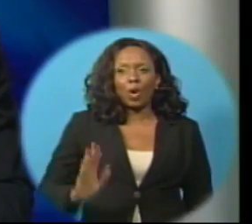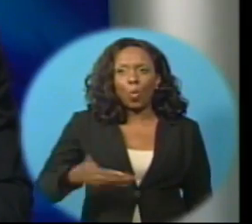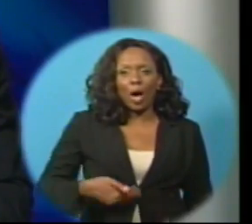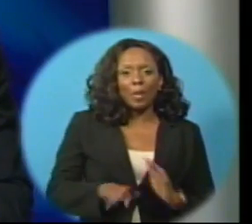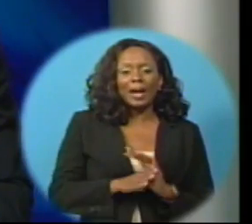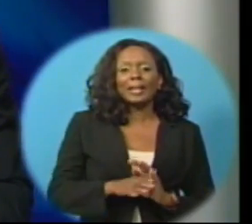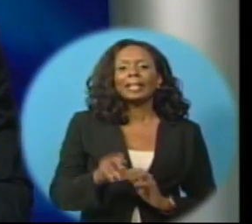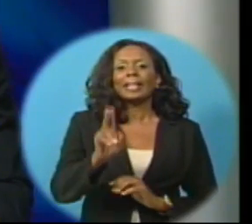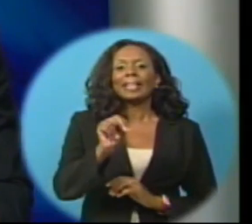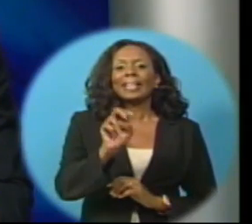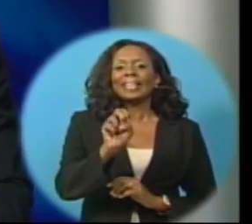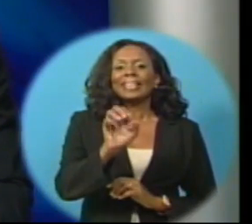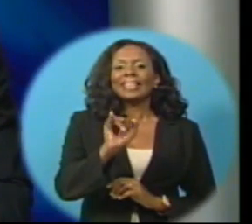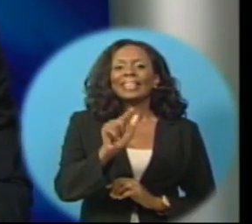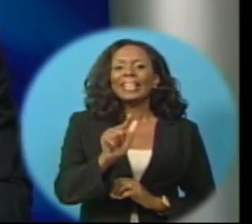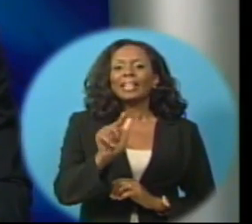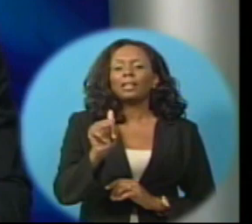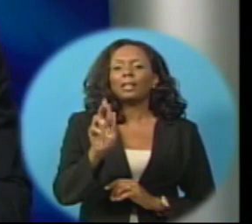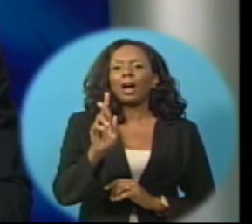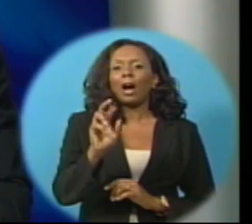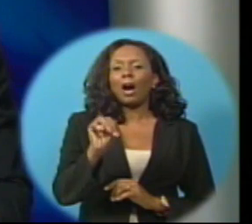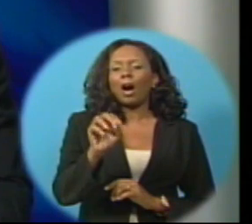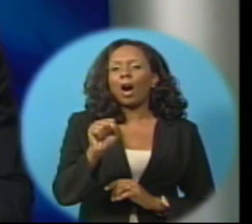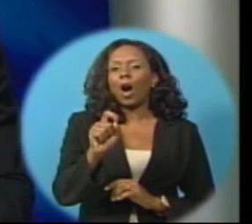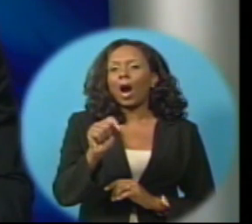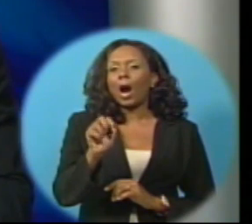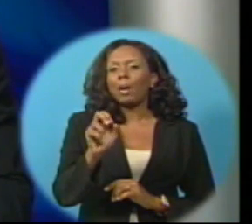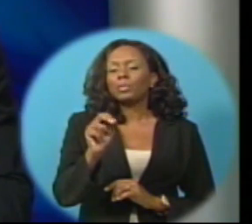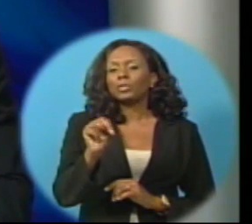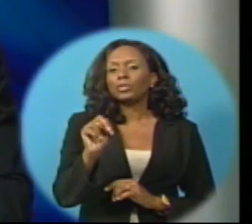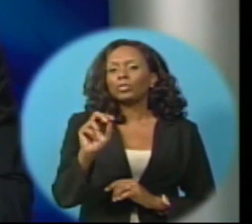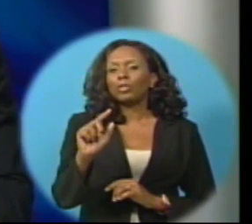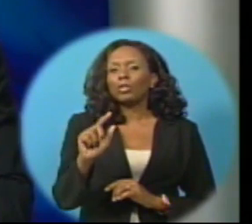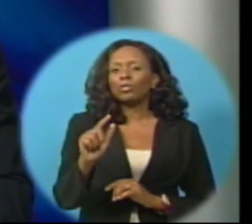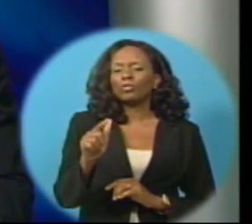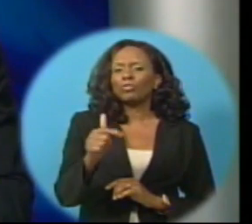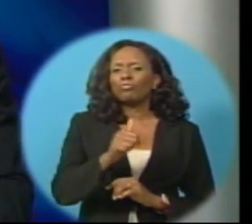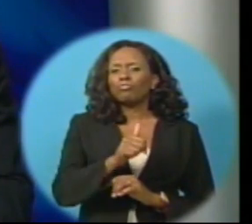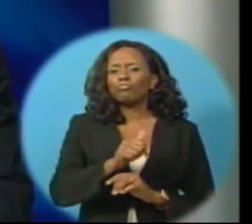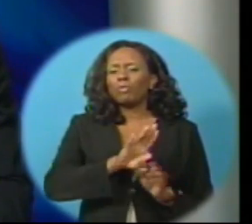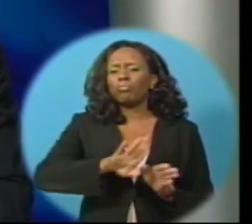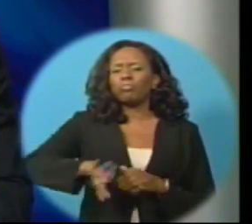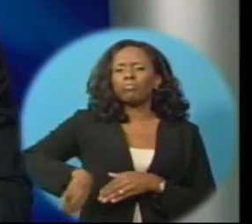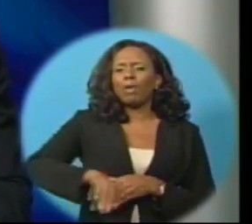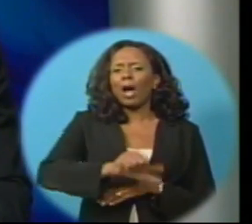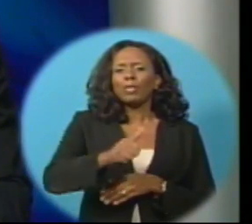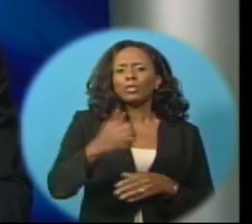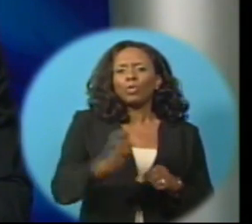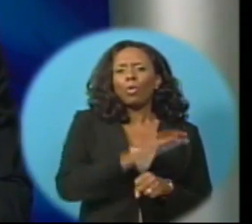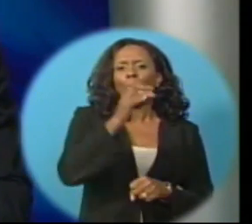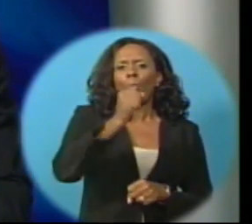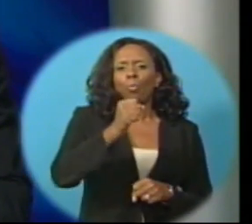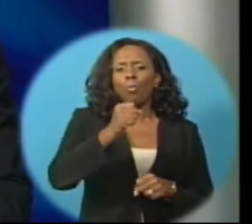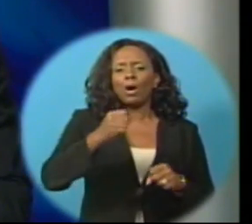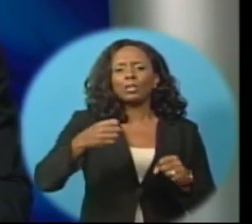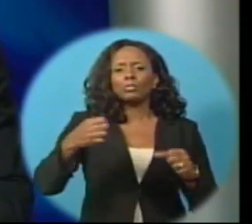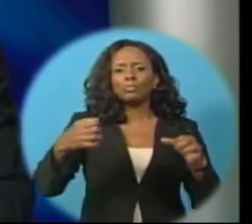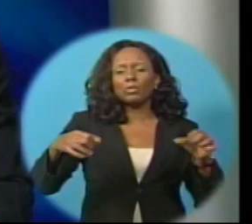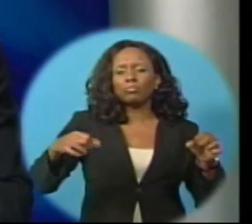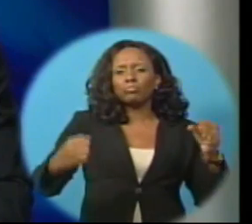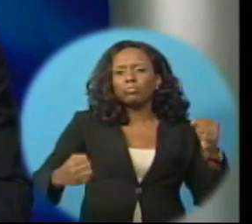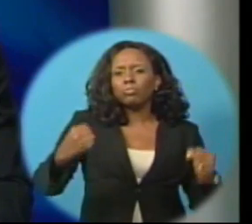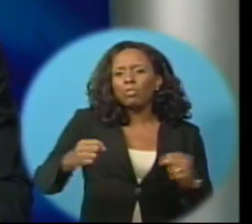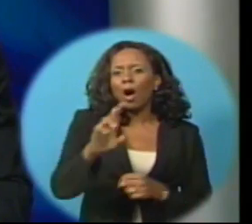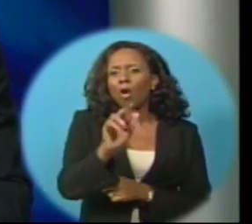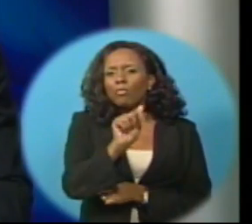back. Neil Armstrong turned back all challengers to win the Motoring Club of Barbados Inc. Rally of the Sun and Stars over the weekend.